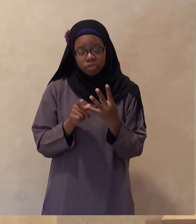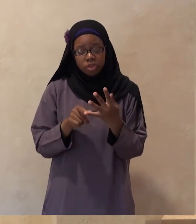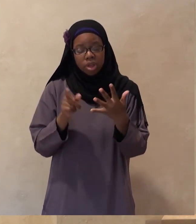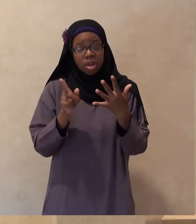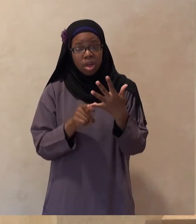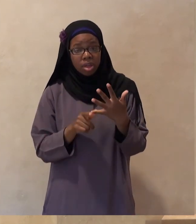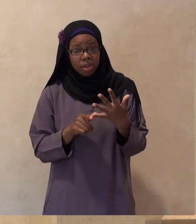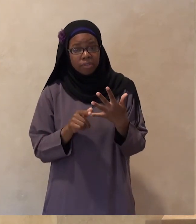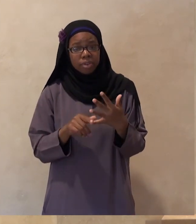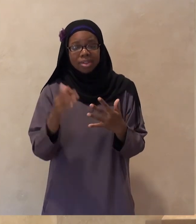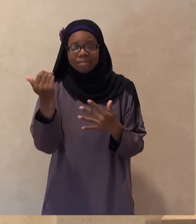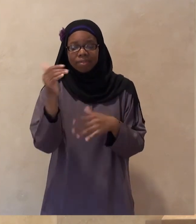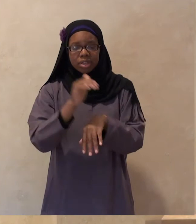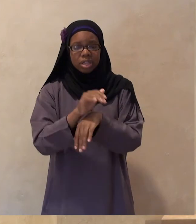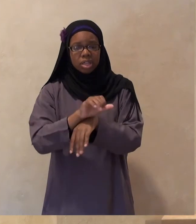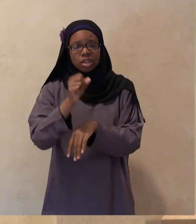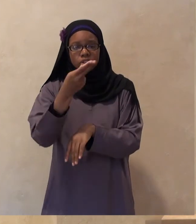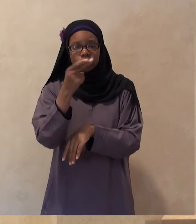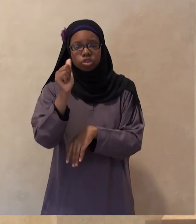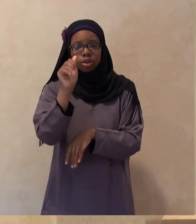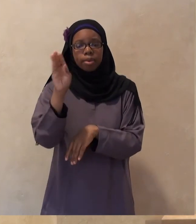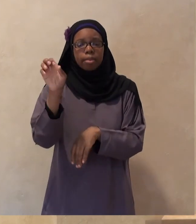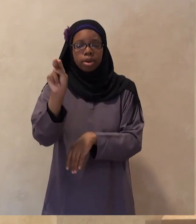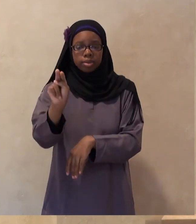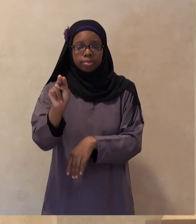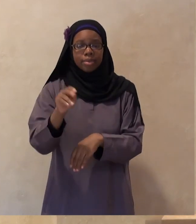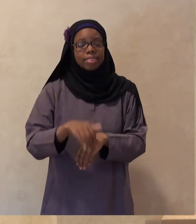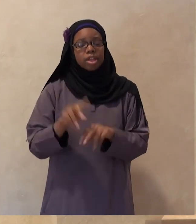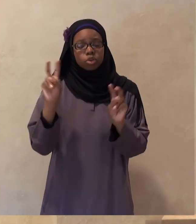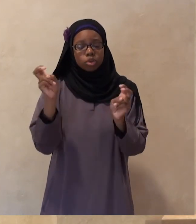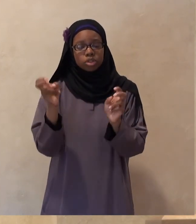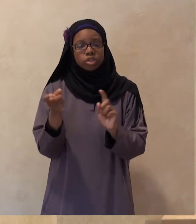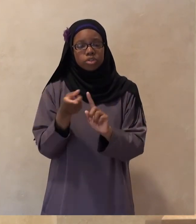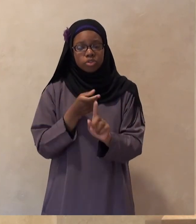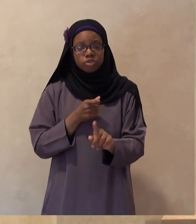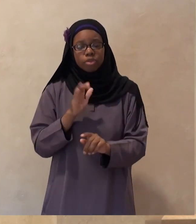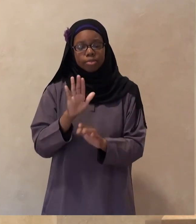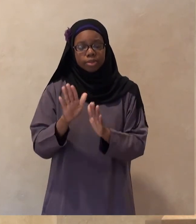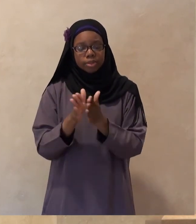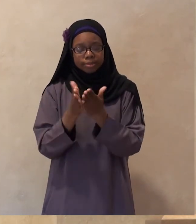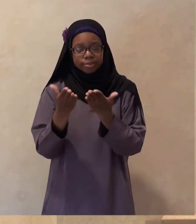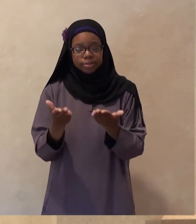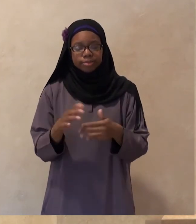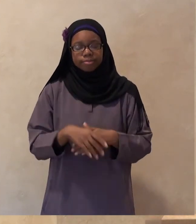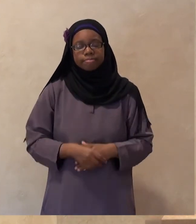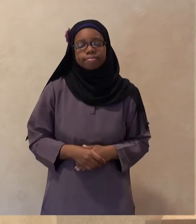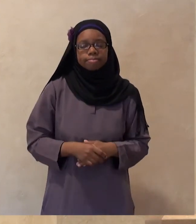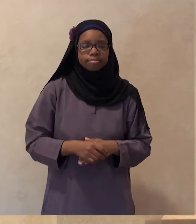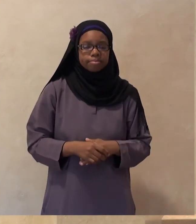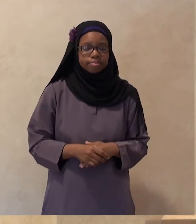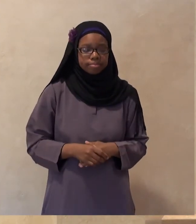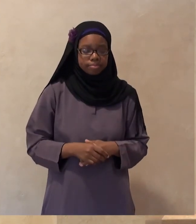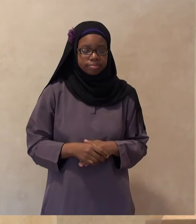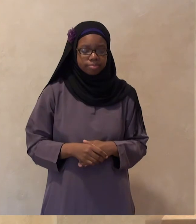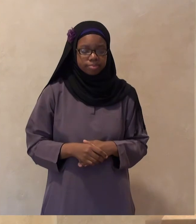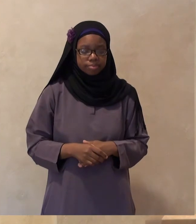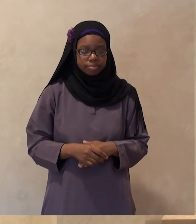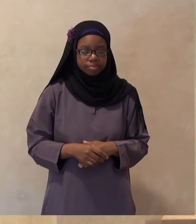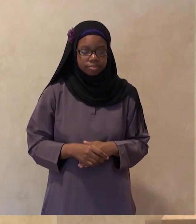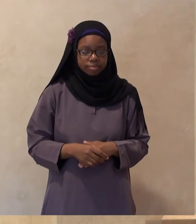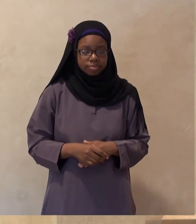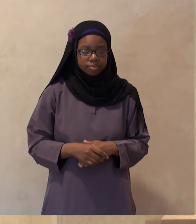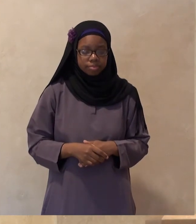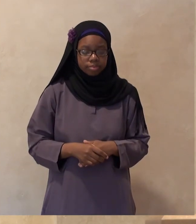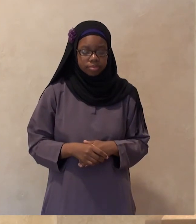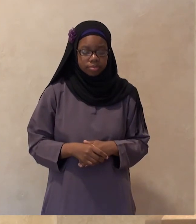Shaban al-Mu'adham. This is the quotation from the book of Imam Shafi rahmatullah alayh. And